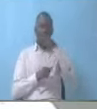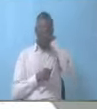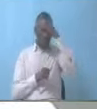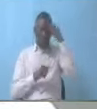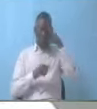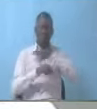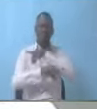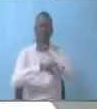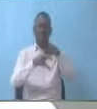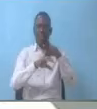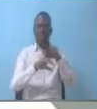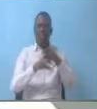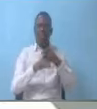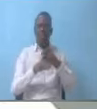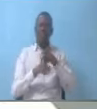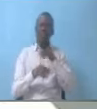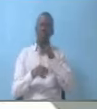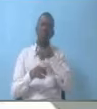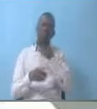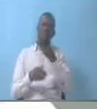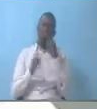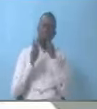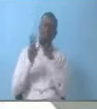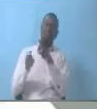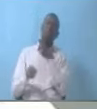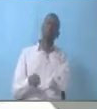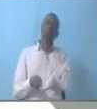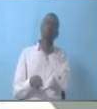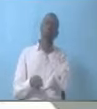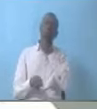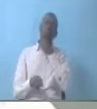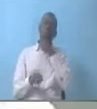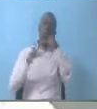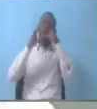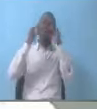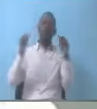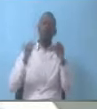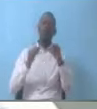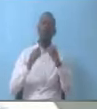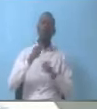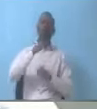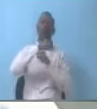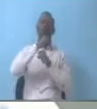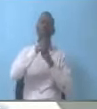and lime structure at the quadrangle in Banjul, supported by wooden float boards constructed during the colonial period.